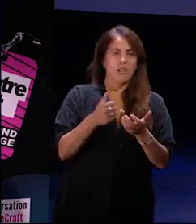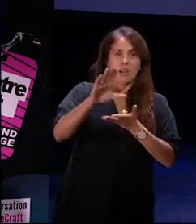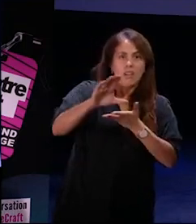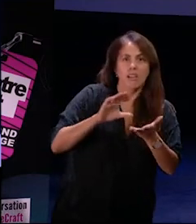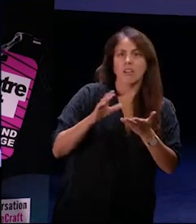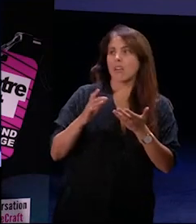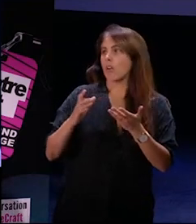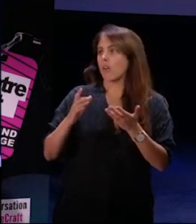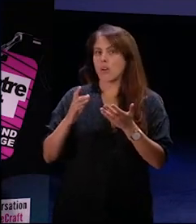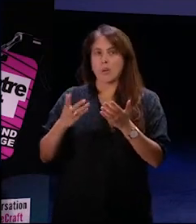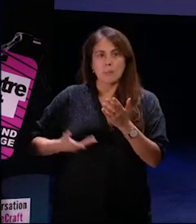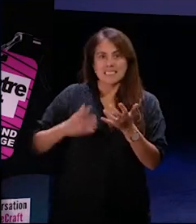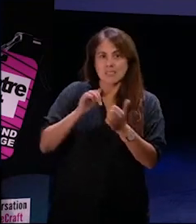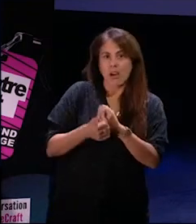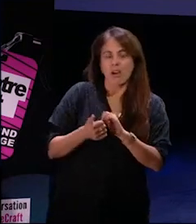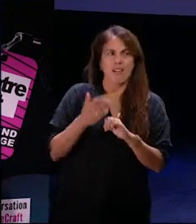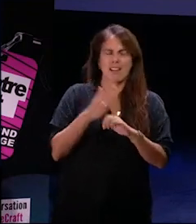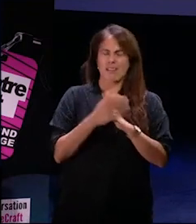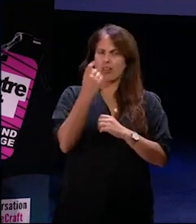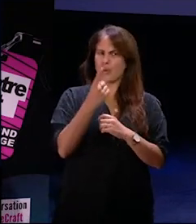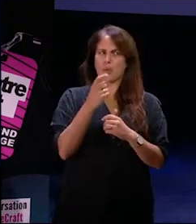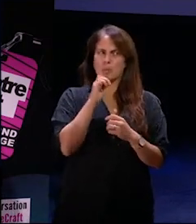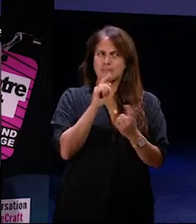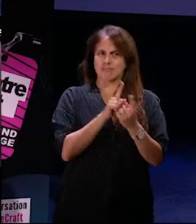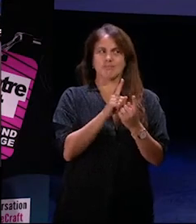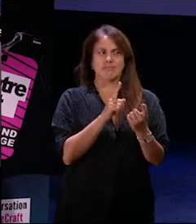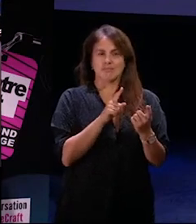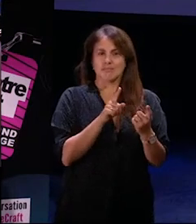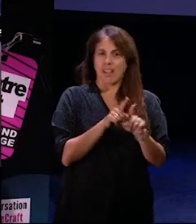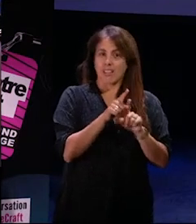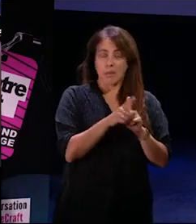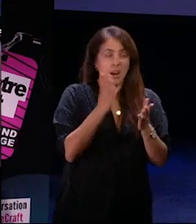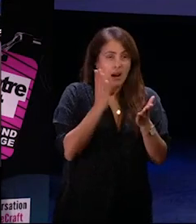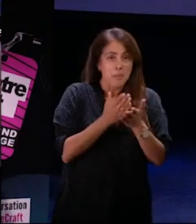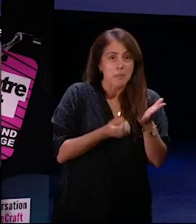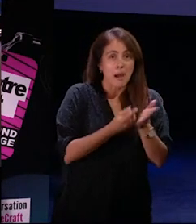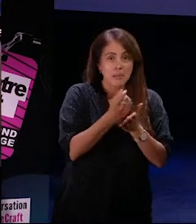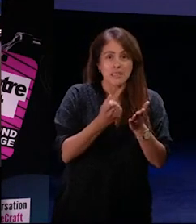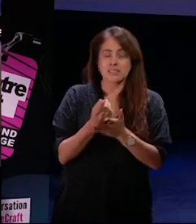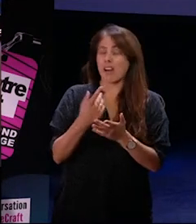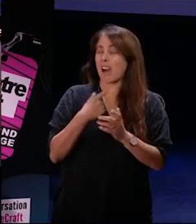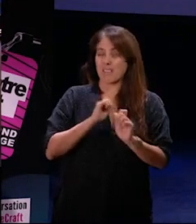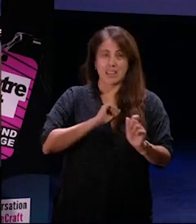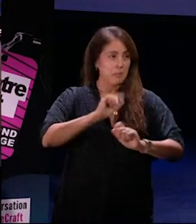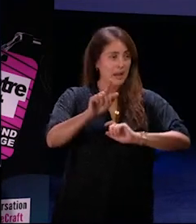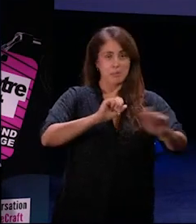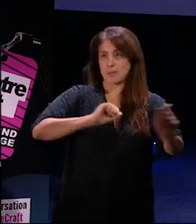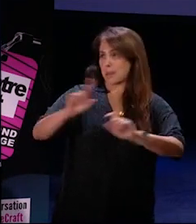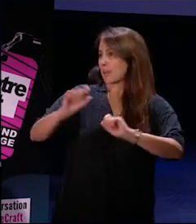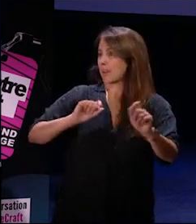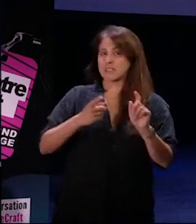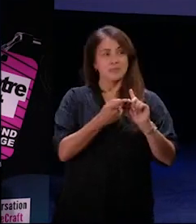business partners that you just never would have thought that would have happened. It is slow. I've sent so many emails with